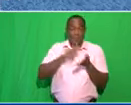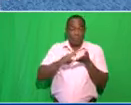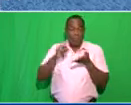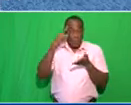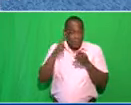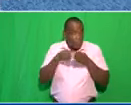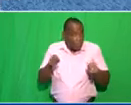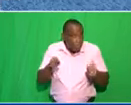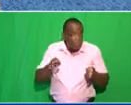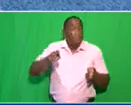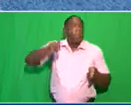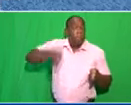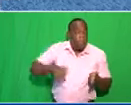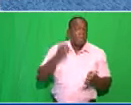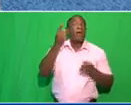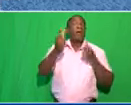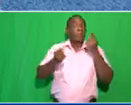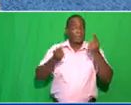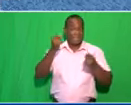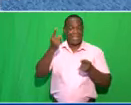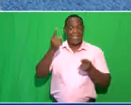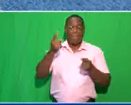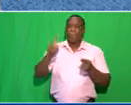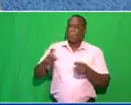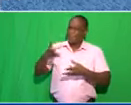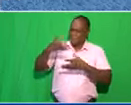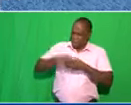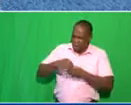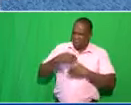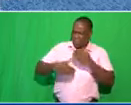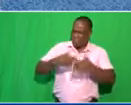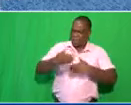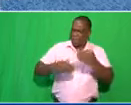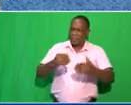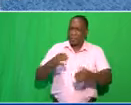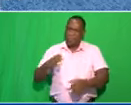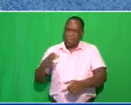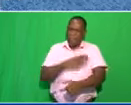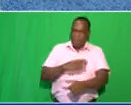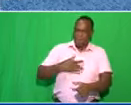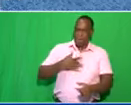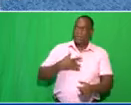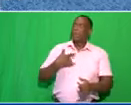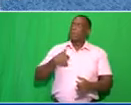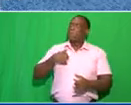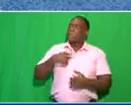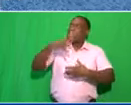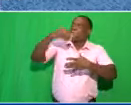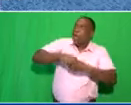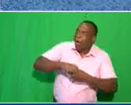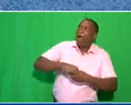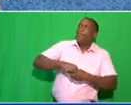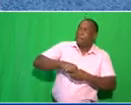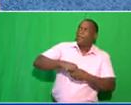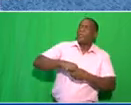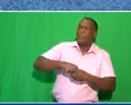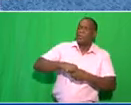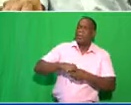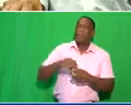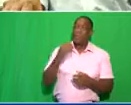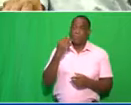must be engaged with the process if they are to be empowered. We looked at the past Caribbean reports. You